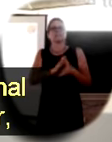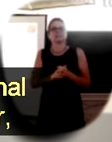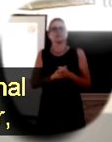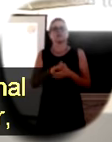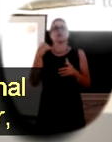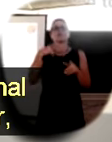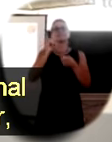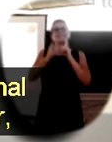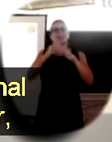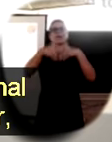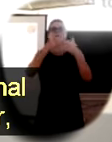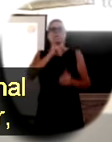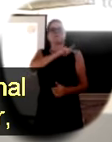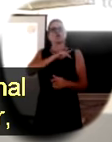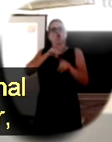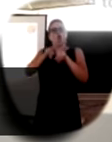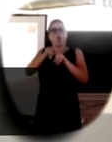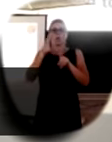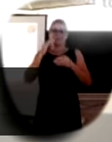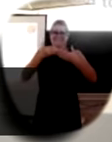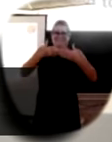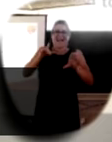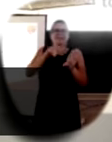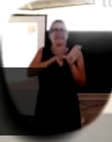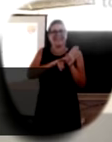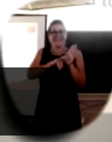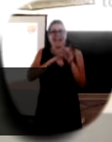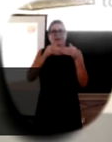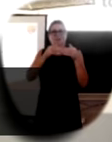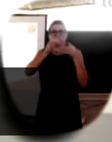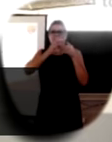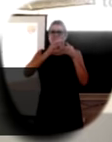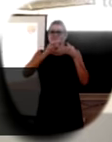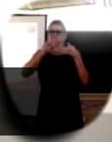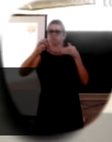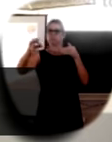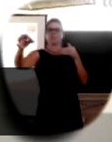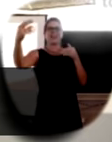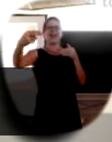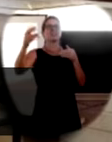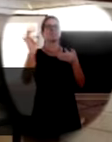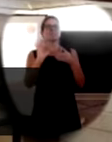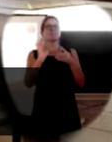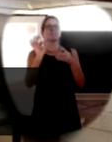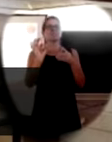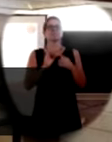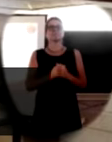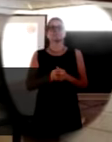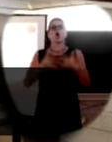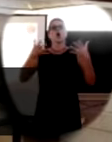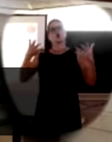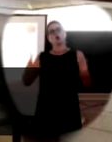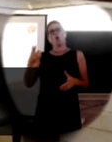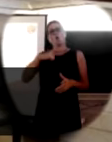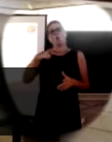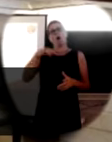to give them professional learning at the beginning of the year, but then it was never really followed up over the year. So why did we